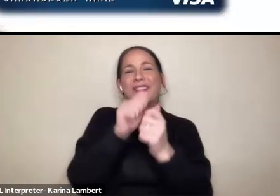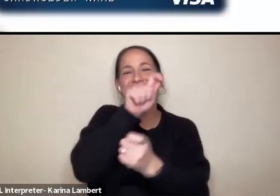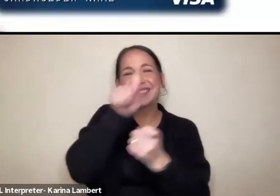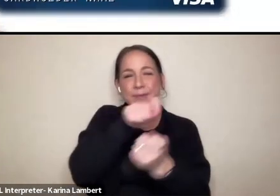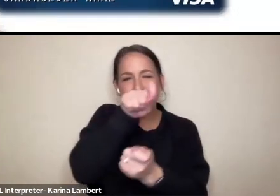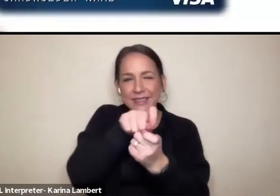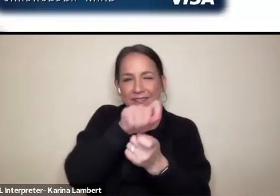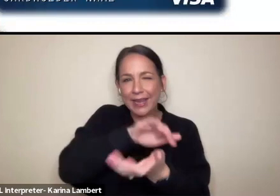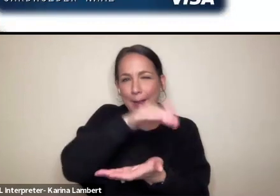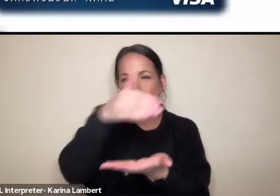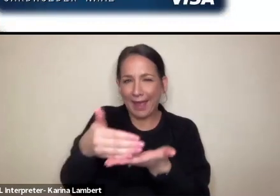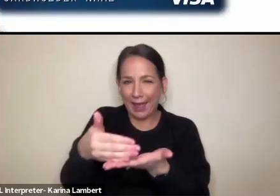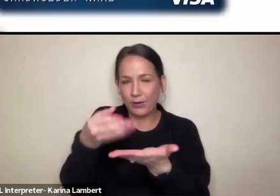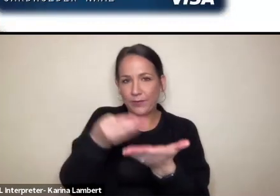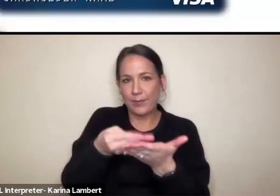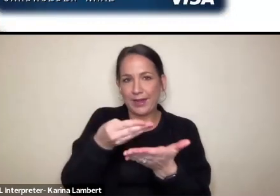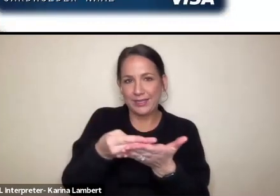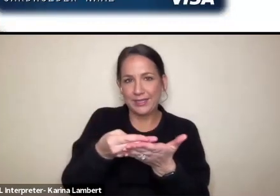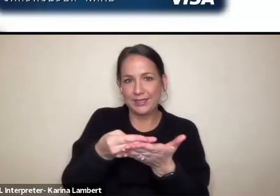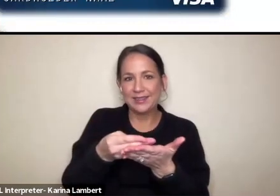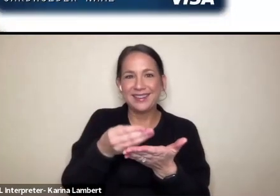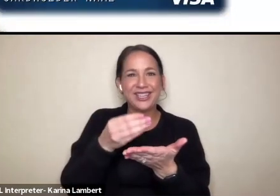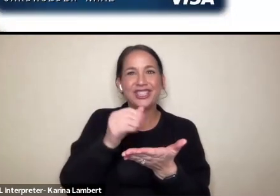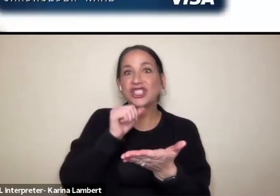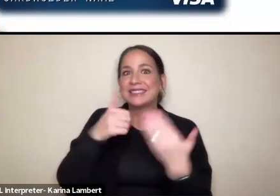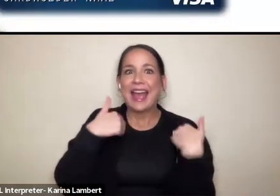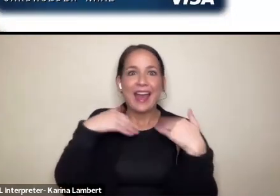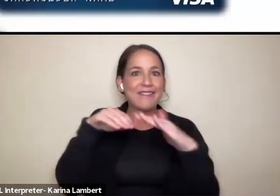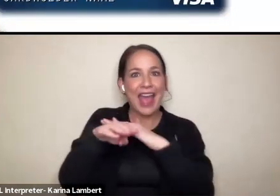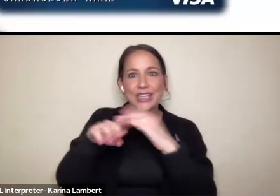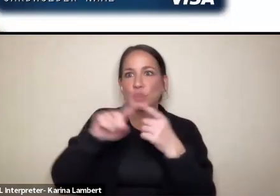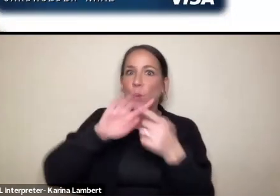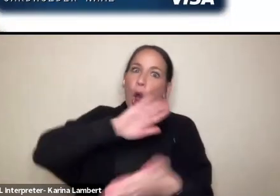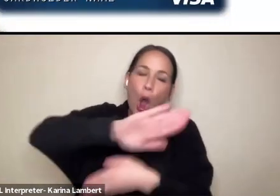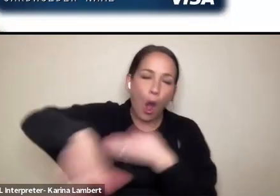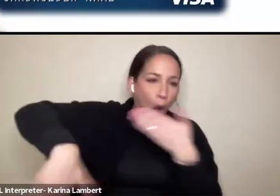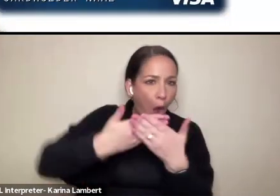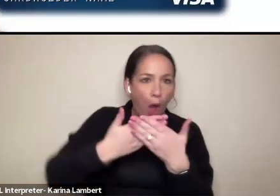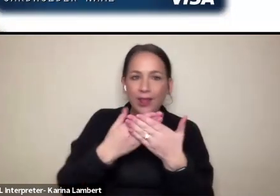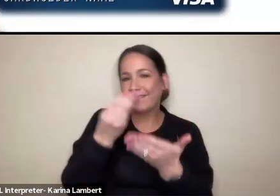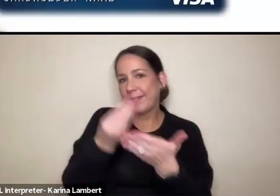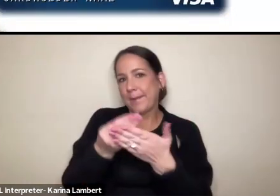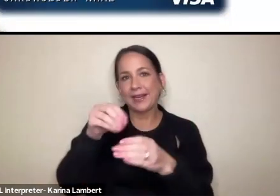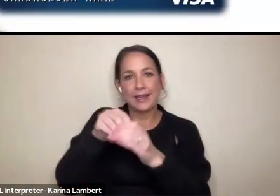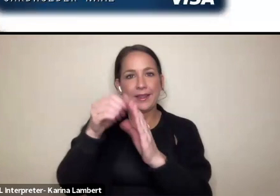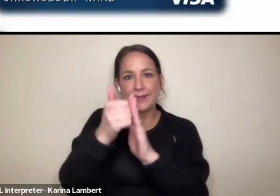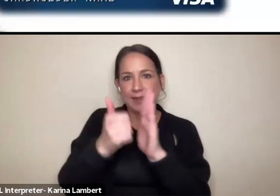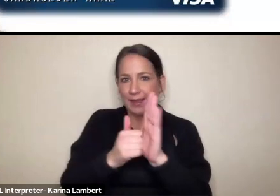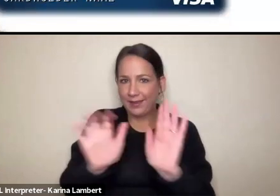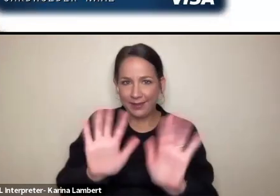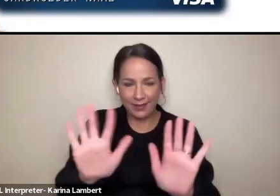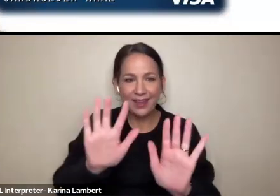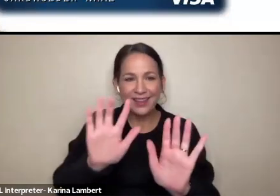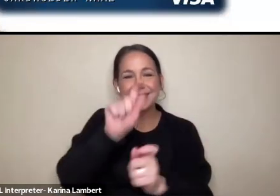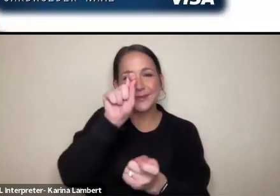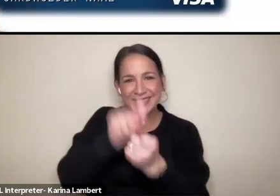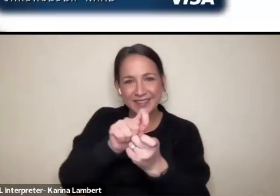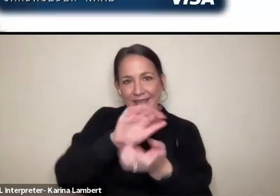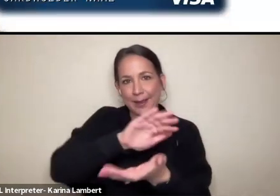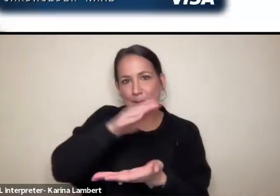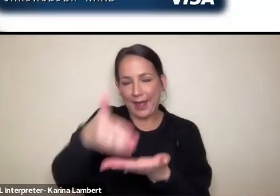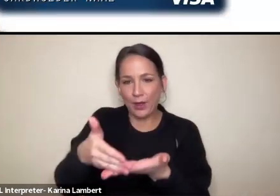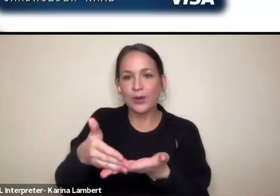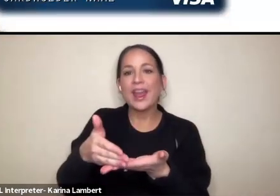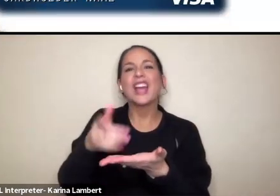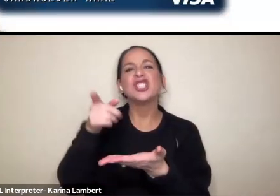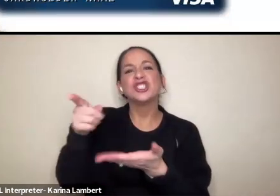account, but rather the amount that we have set aside for her to be able to practice making choices about how she wants to spend her